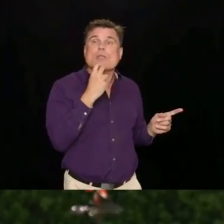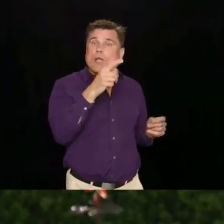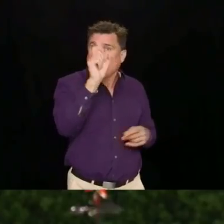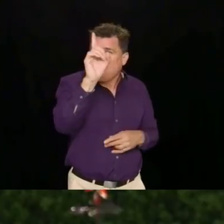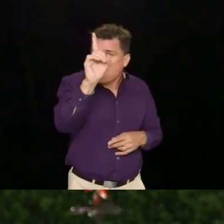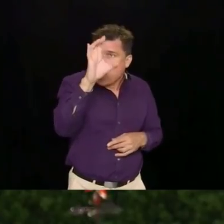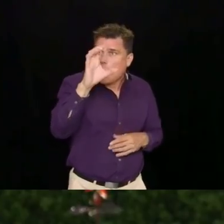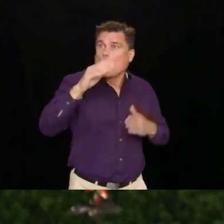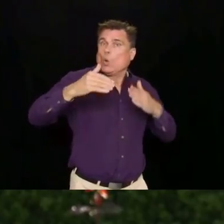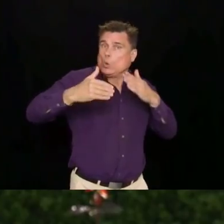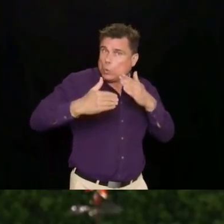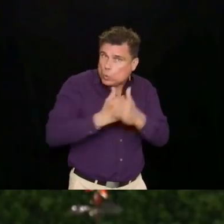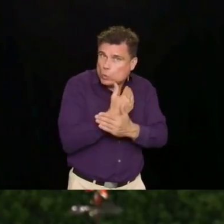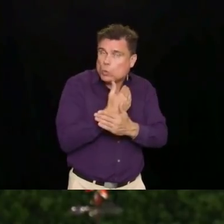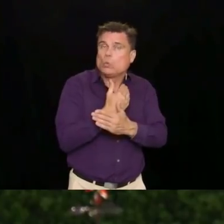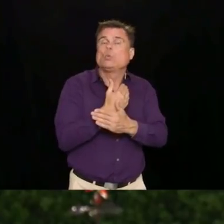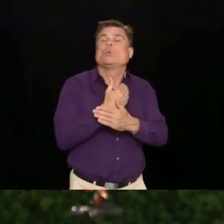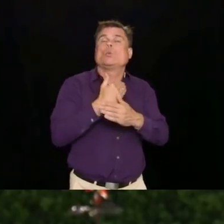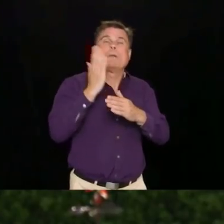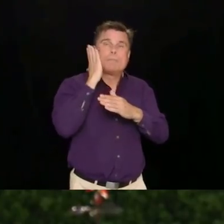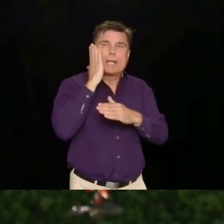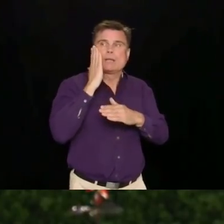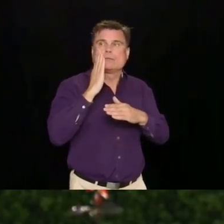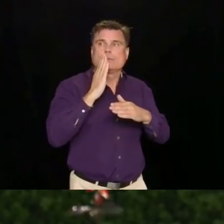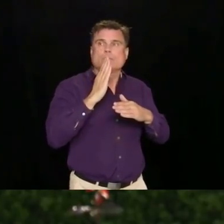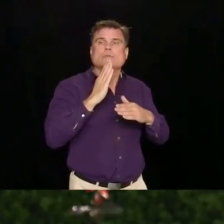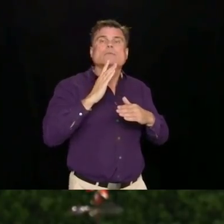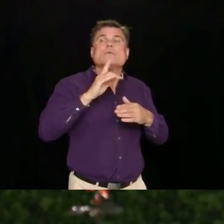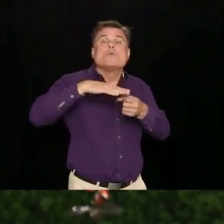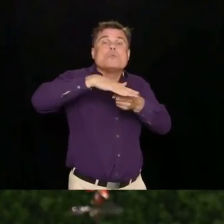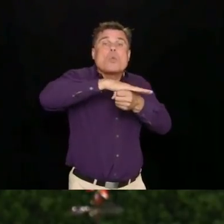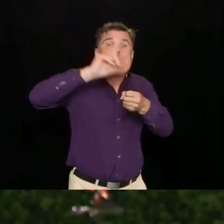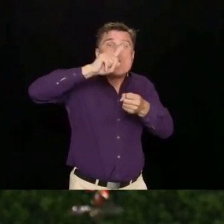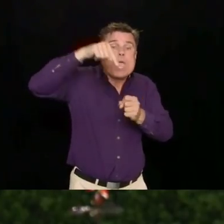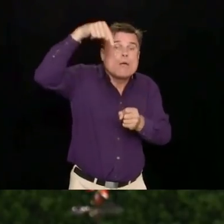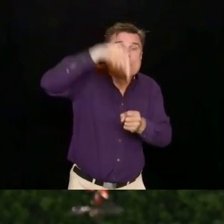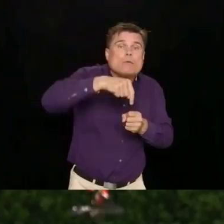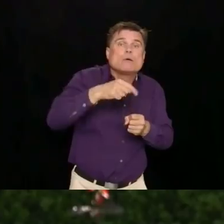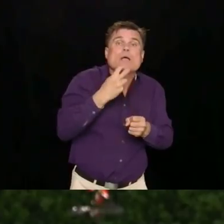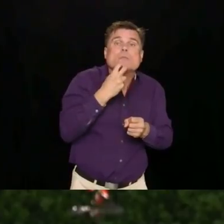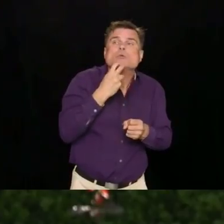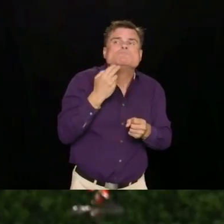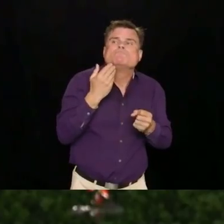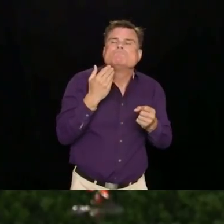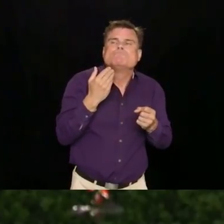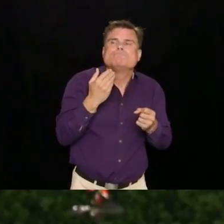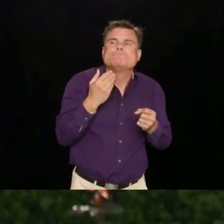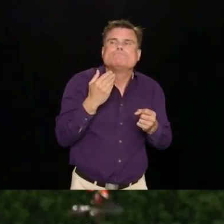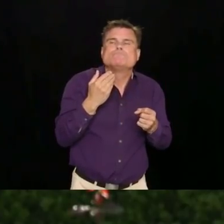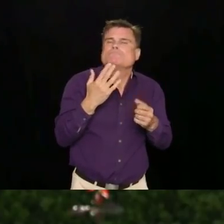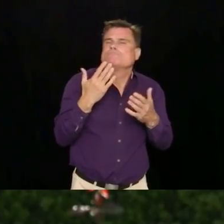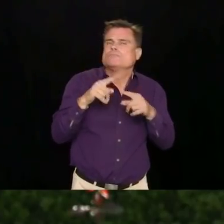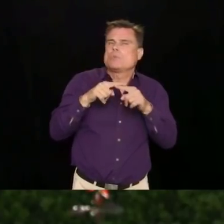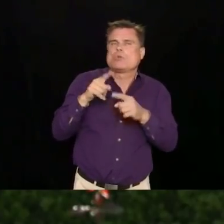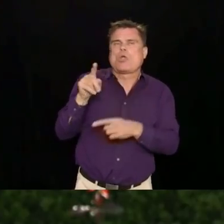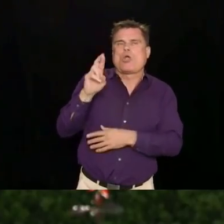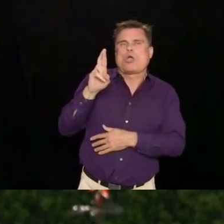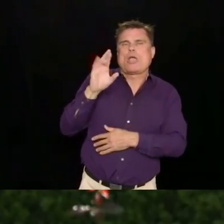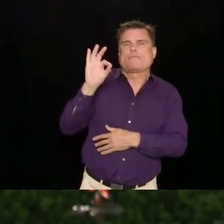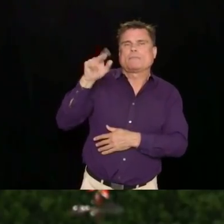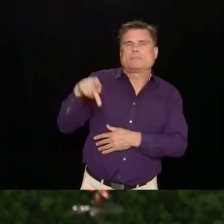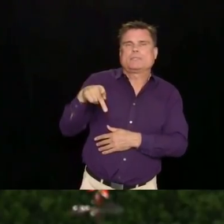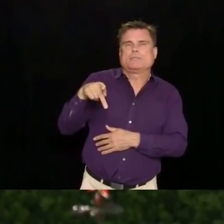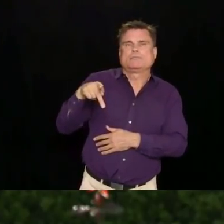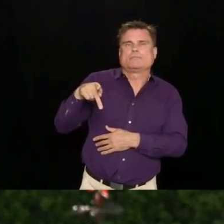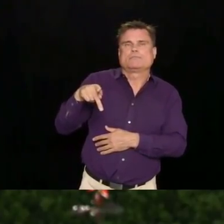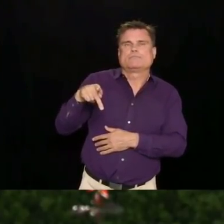beds, and the location will be determined during the request for proposal process. The process that's been